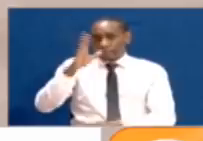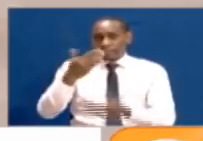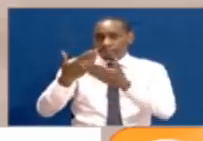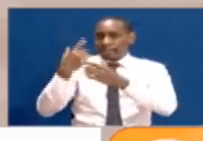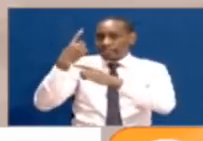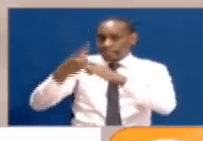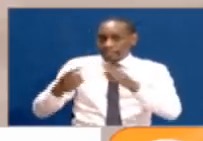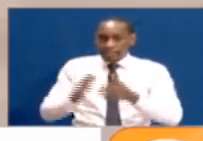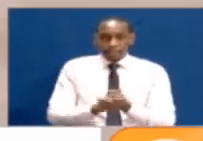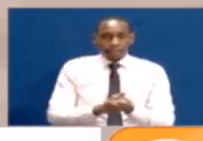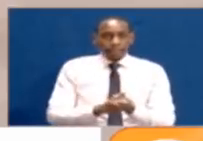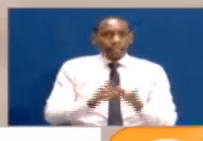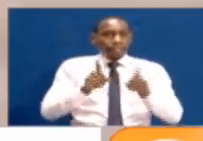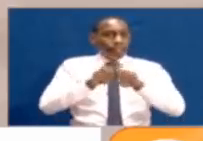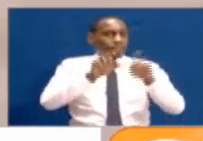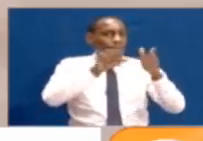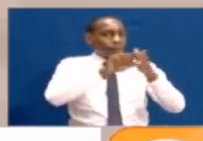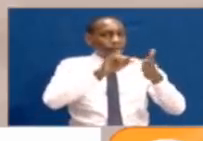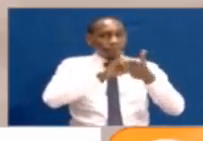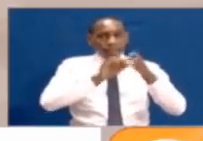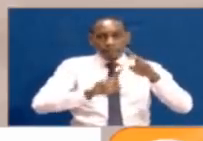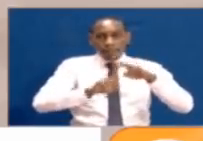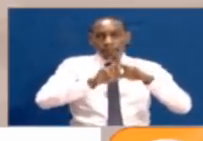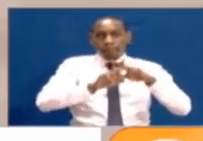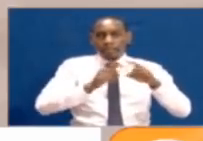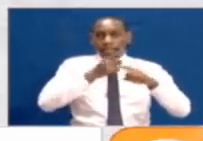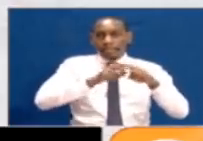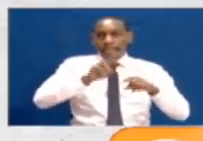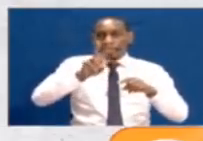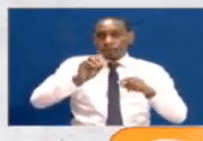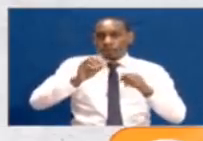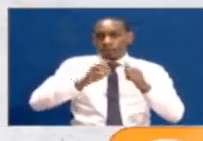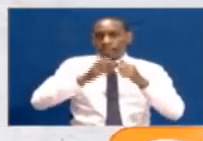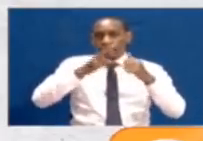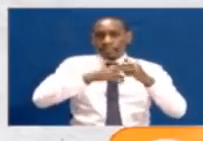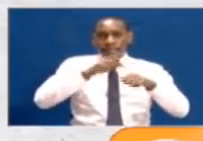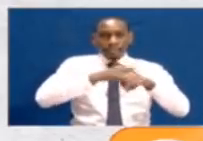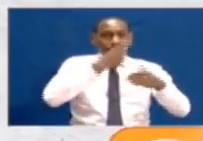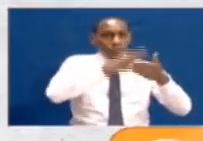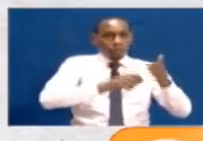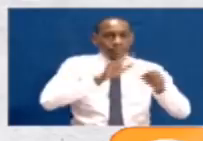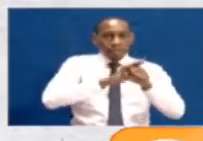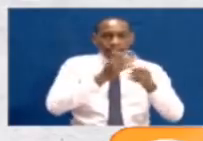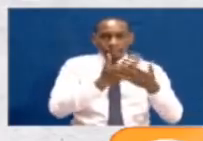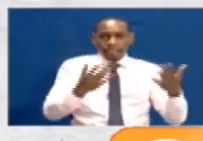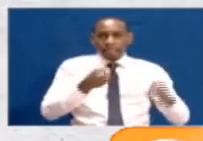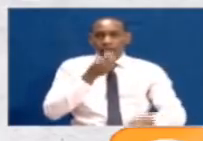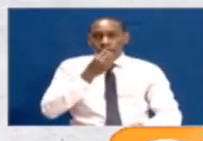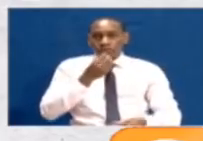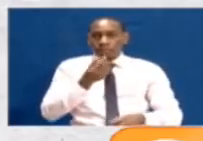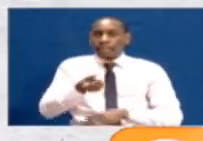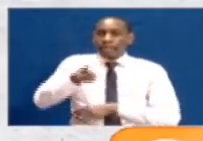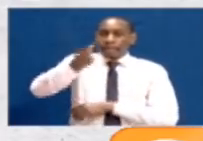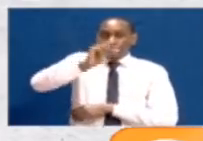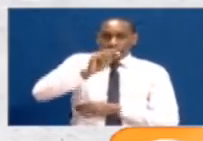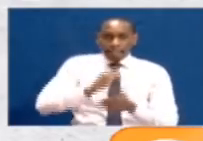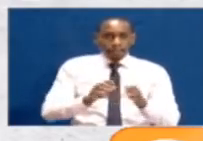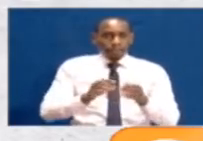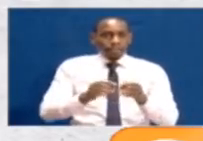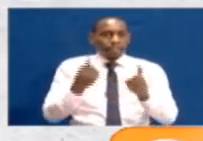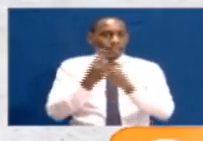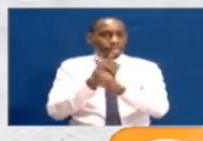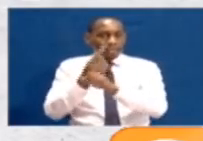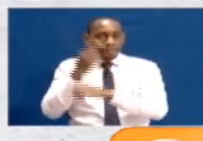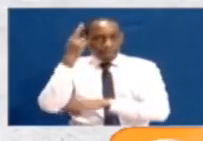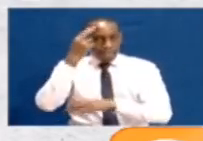year? Well, it's a problem that started in 2007 when the cost of many staple foods shot up. The factors over